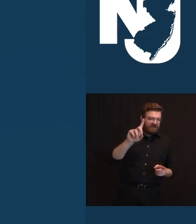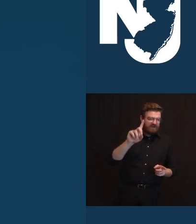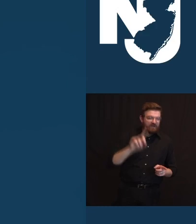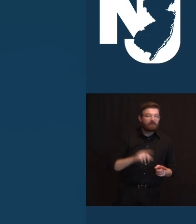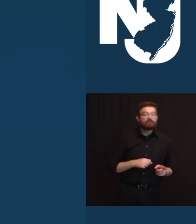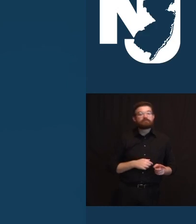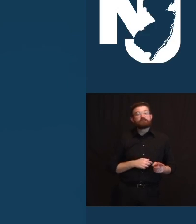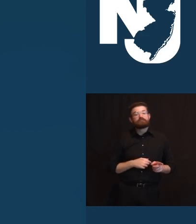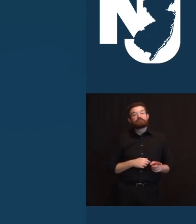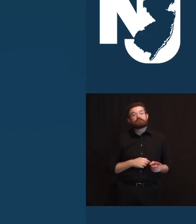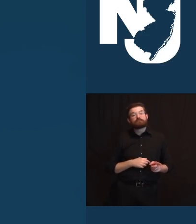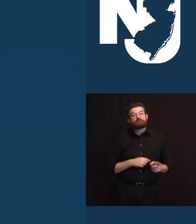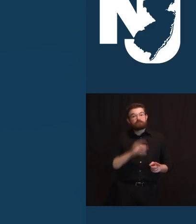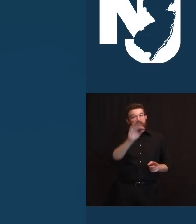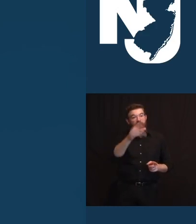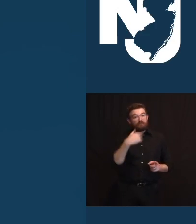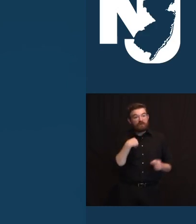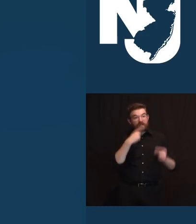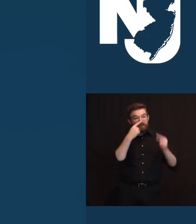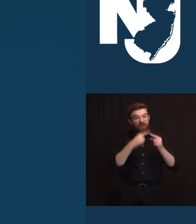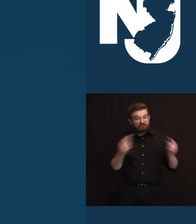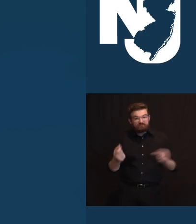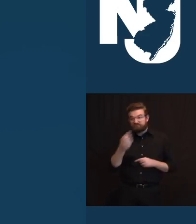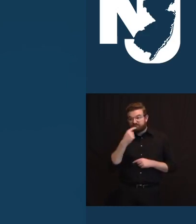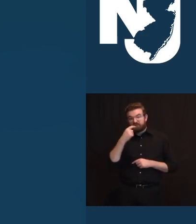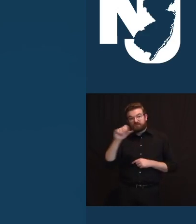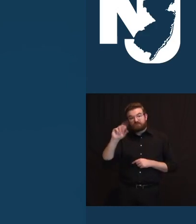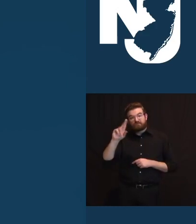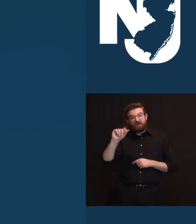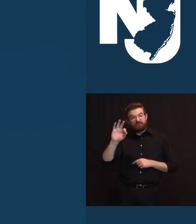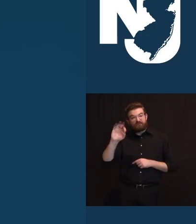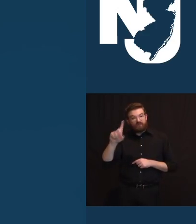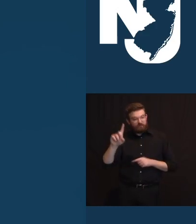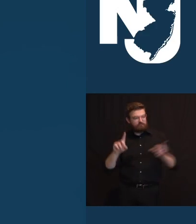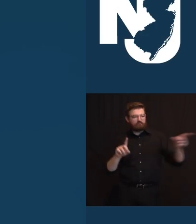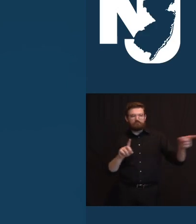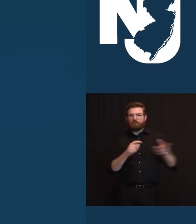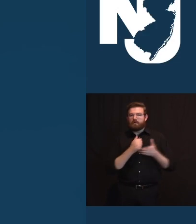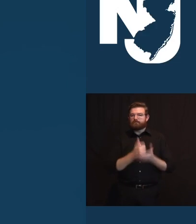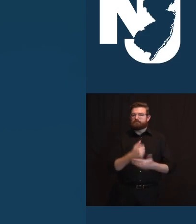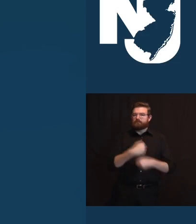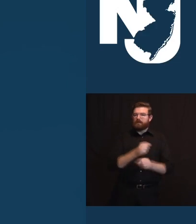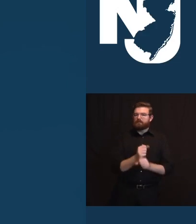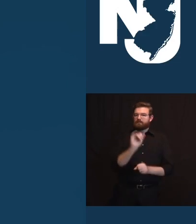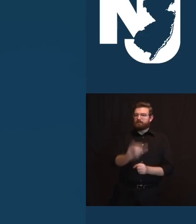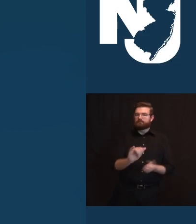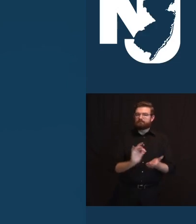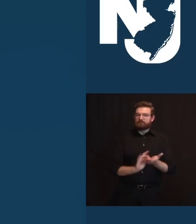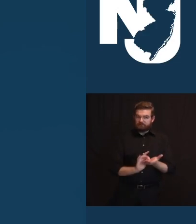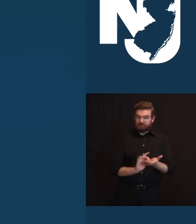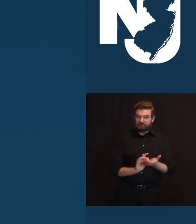speak fluently in 5 languages: English, Hebrew, Yiddish, Polish, and